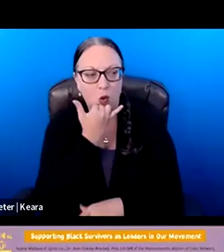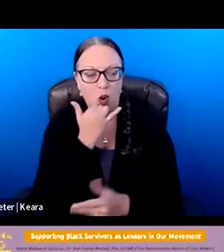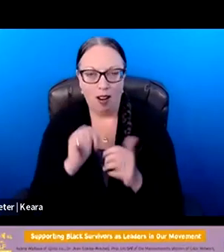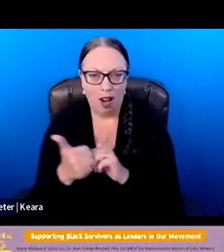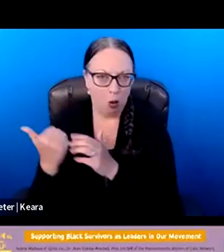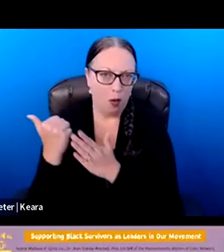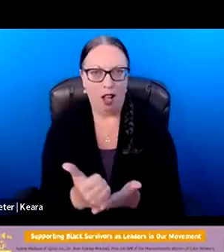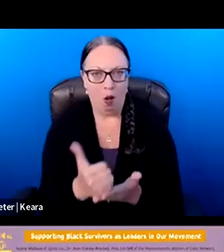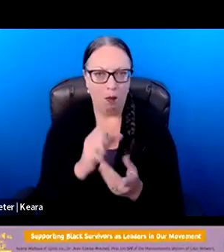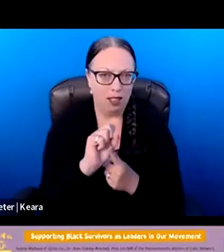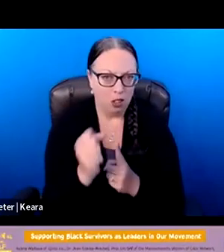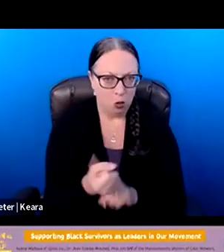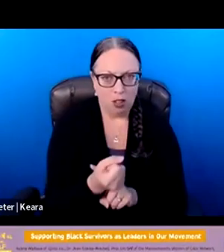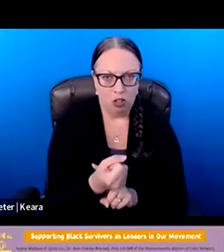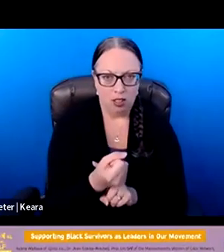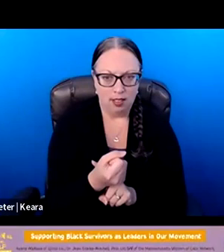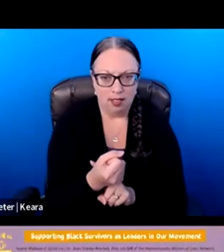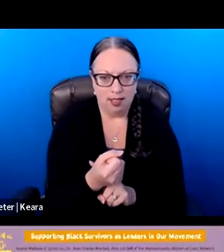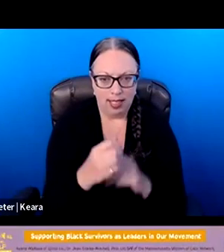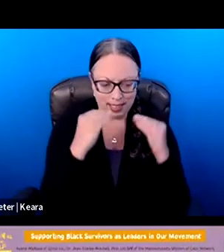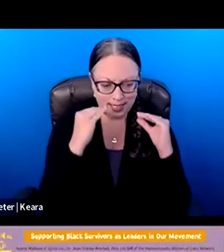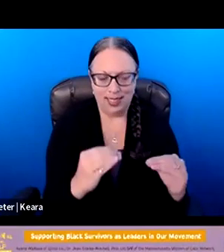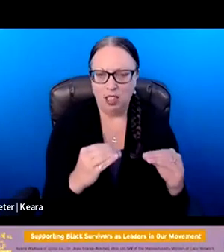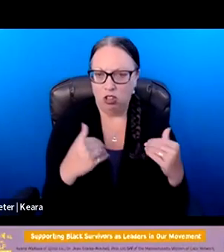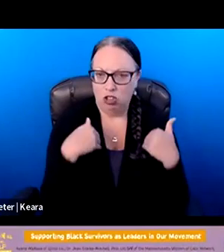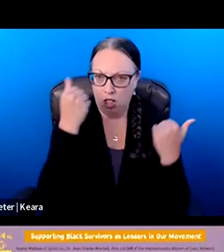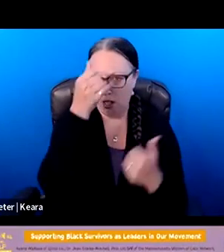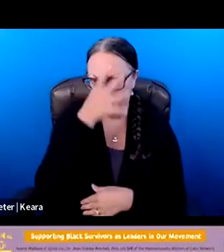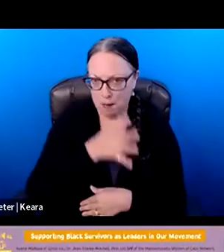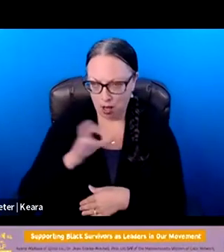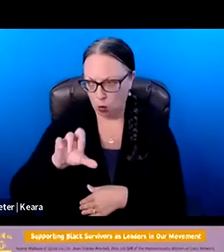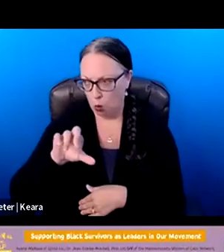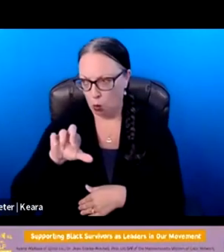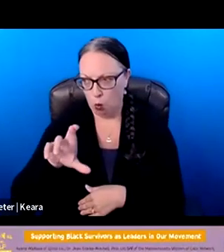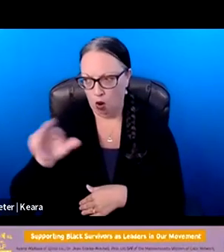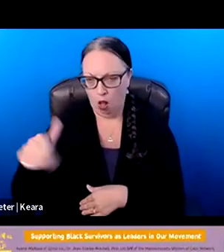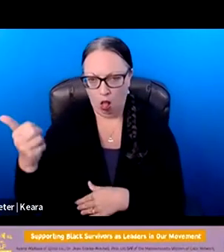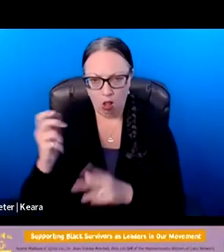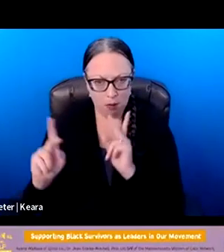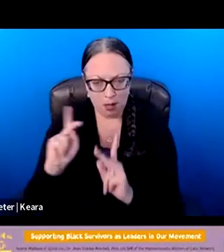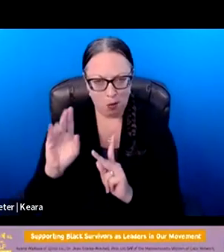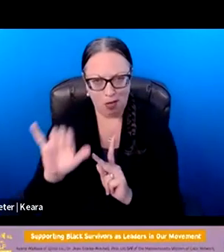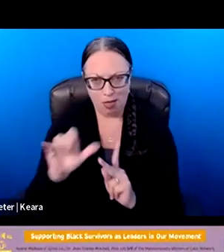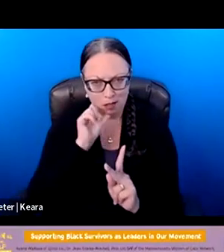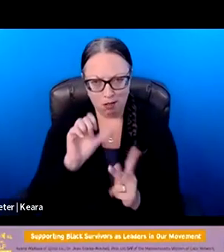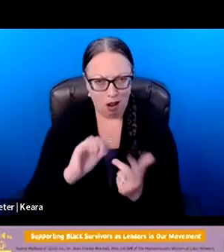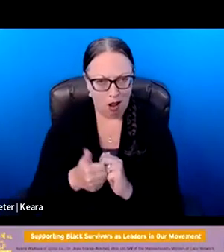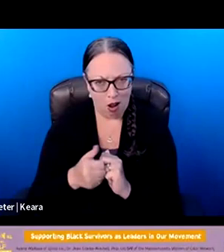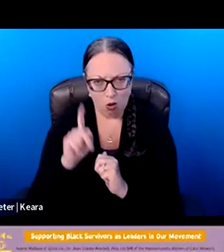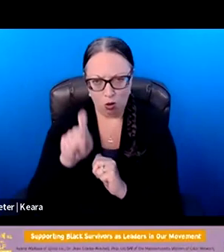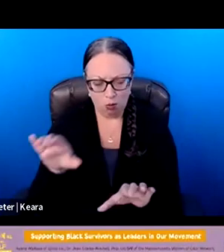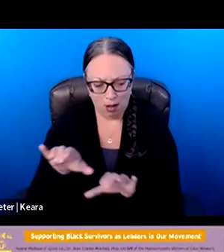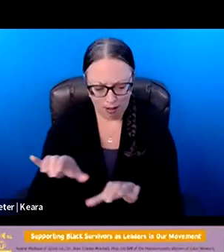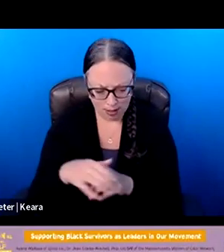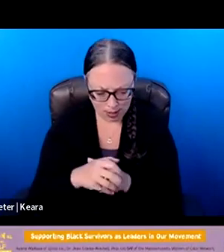can we, teach young men or other people like this is not the way you should be acting? I think that's tangible,